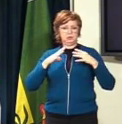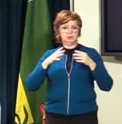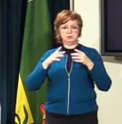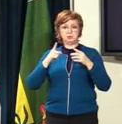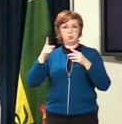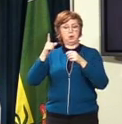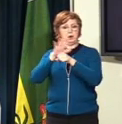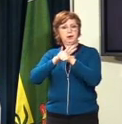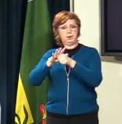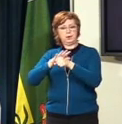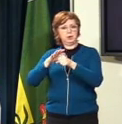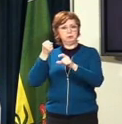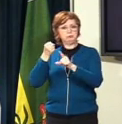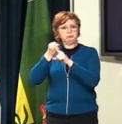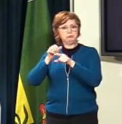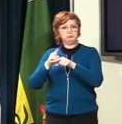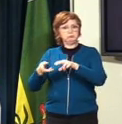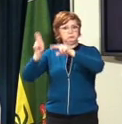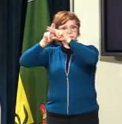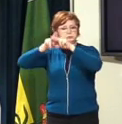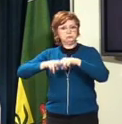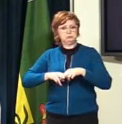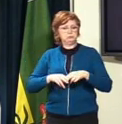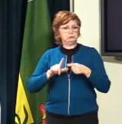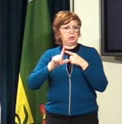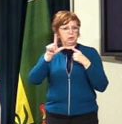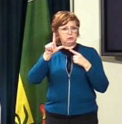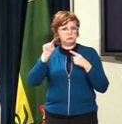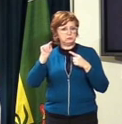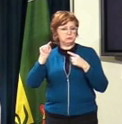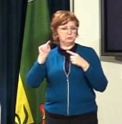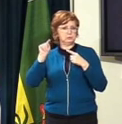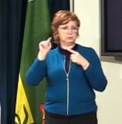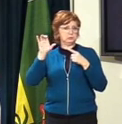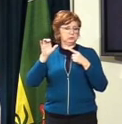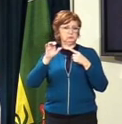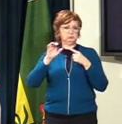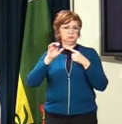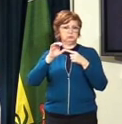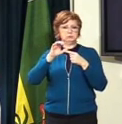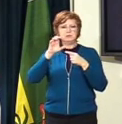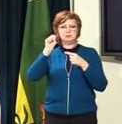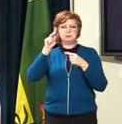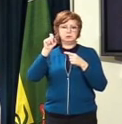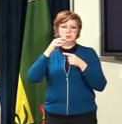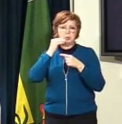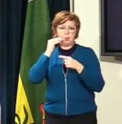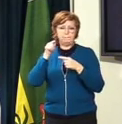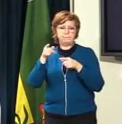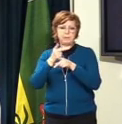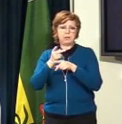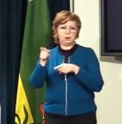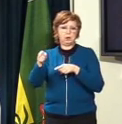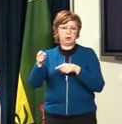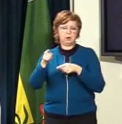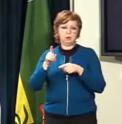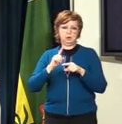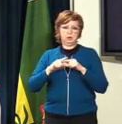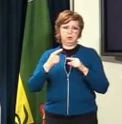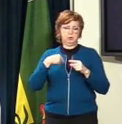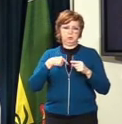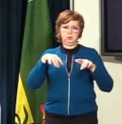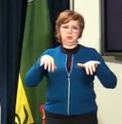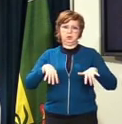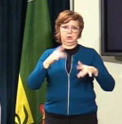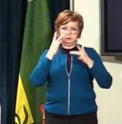predict in long-term care facilities and hospitals where we're required to immediately replace staff, because the only other option is to reduce services